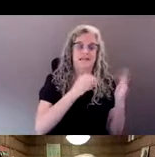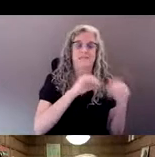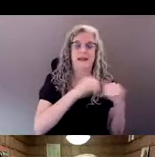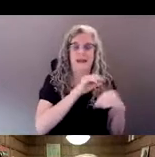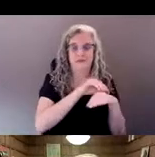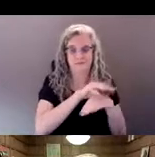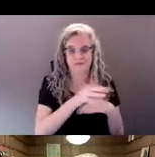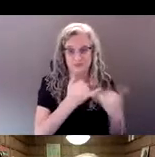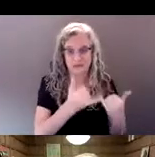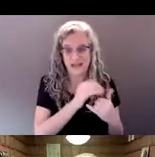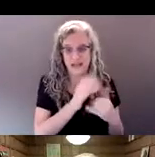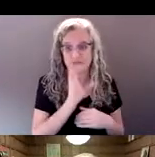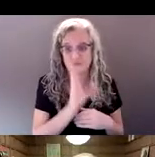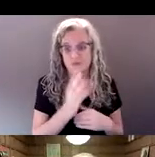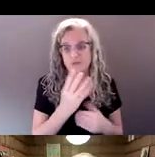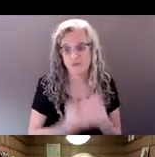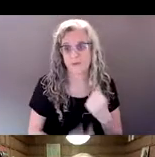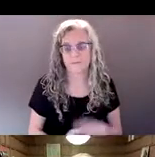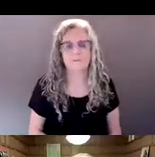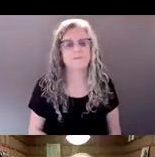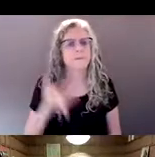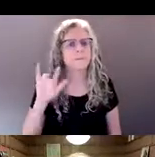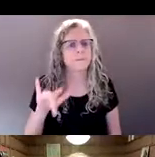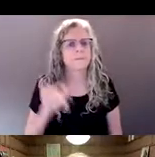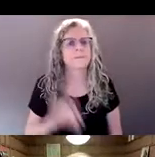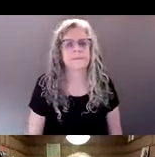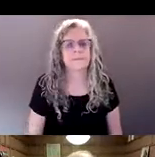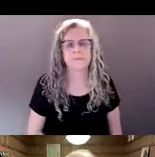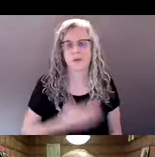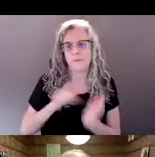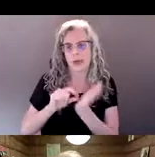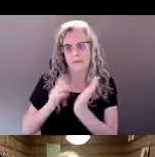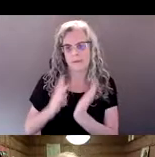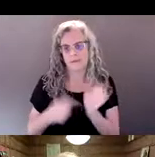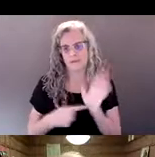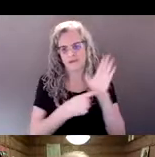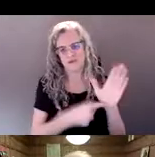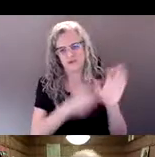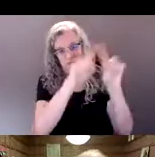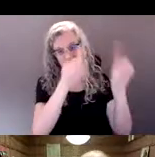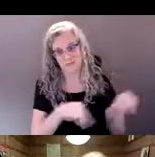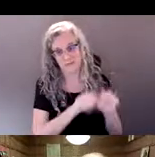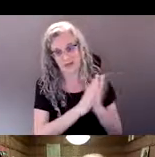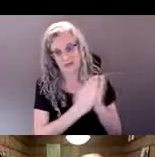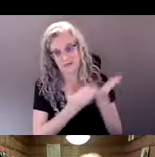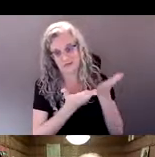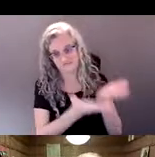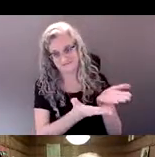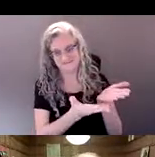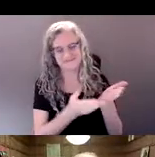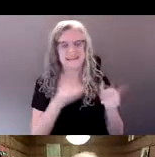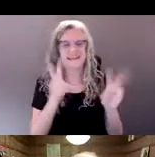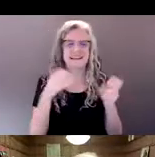If I could have the next slide. My publisher would want me to put this one up, so I am. My book,